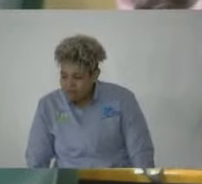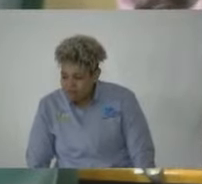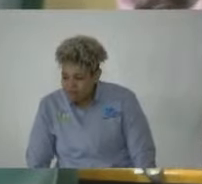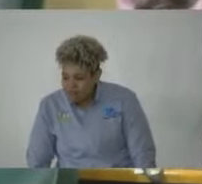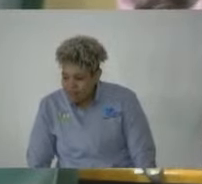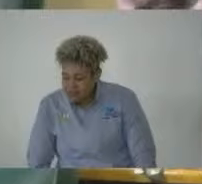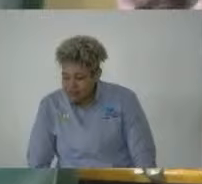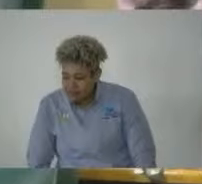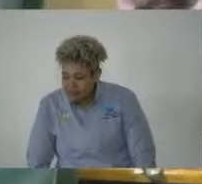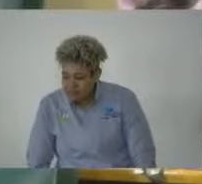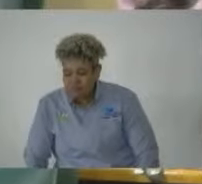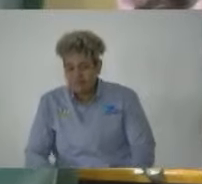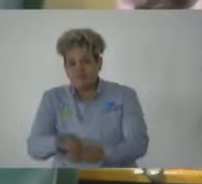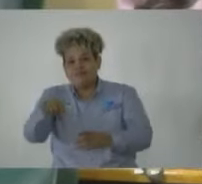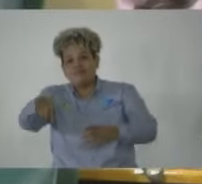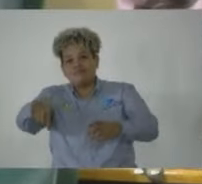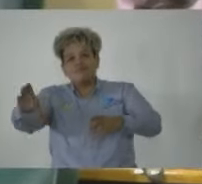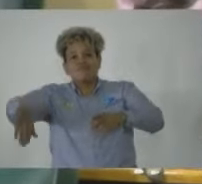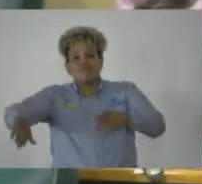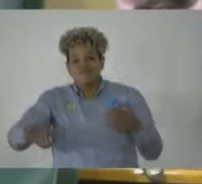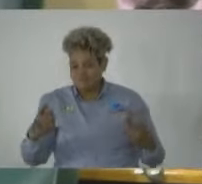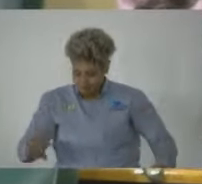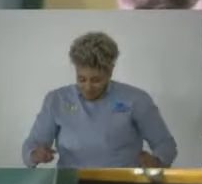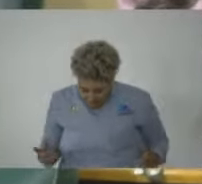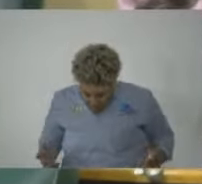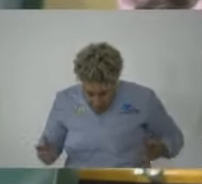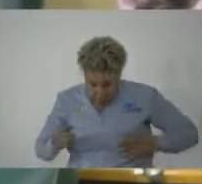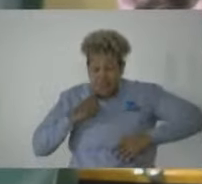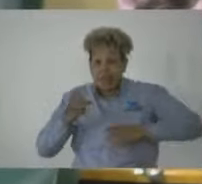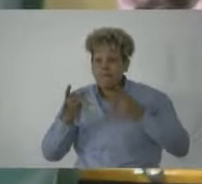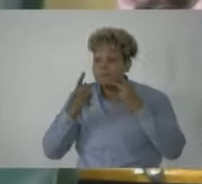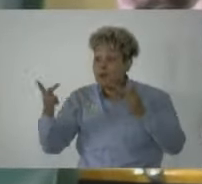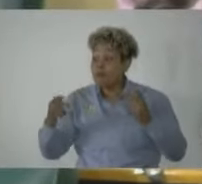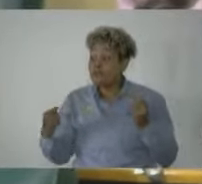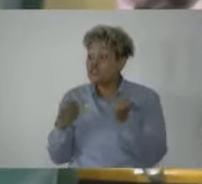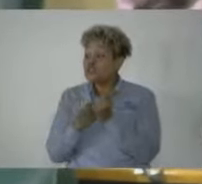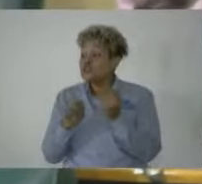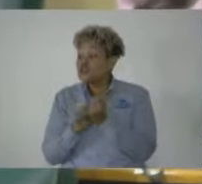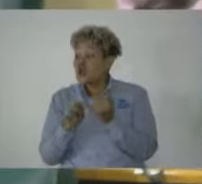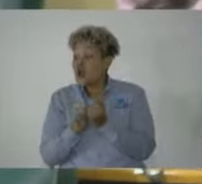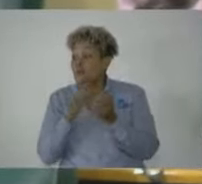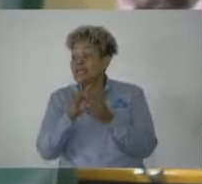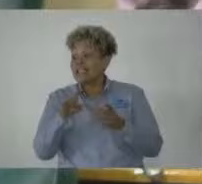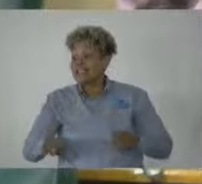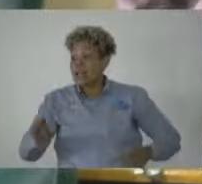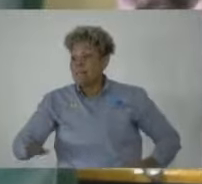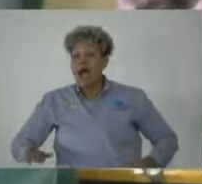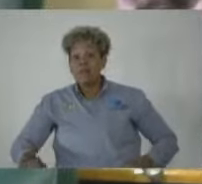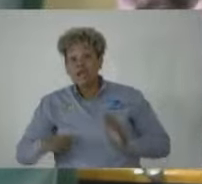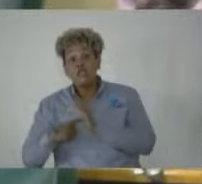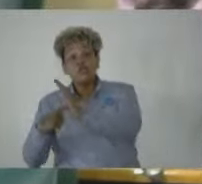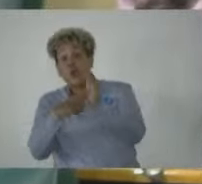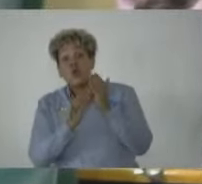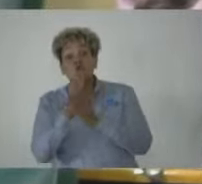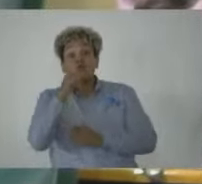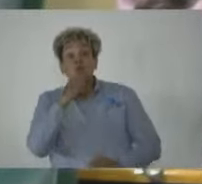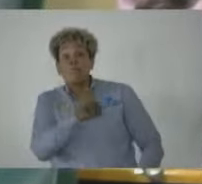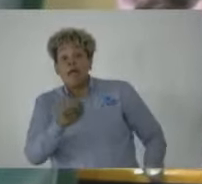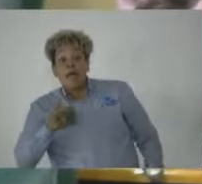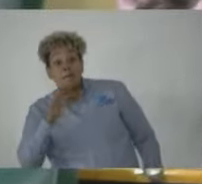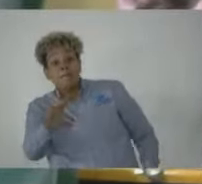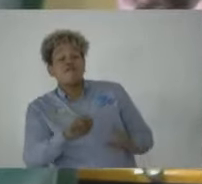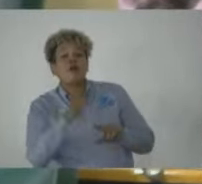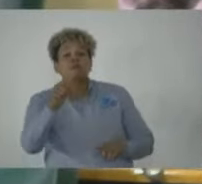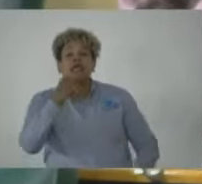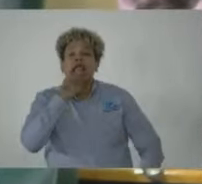and in this House, Madam Speaker, the public support in this House, as demonstrated by the member from